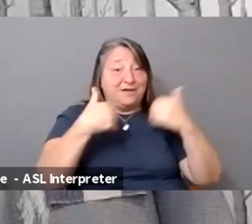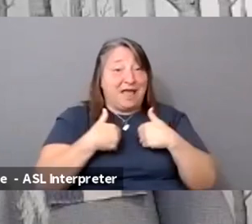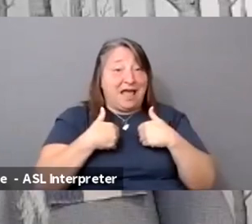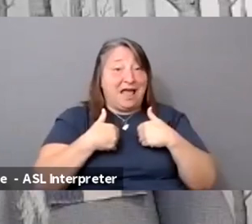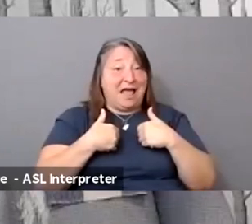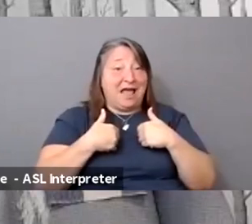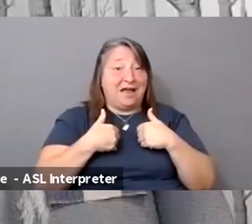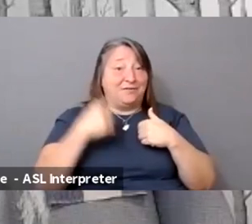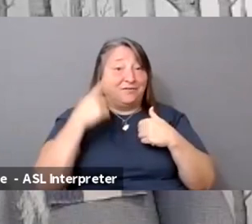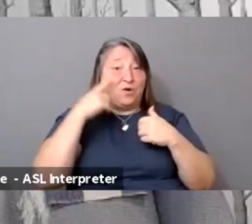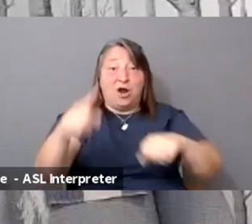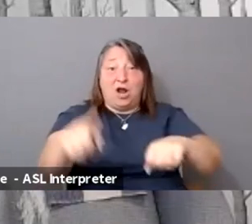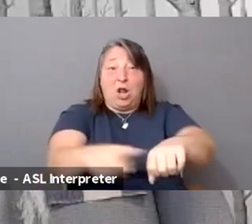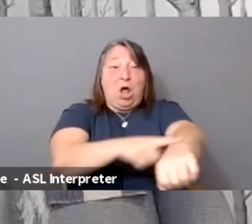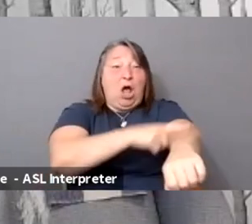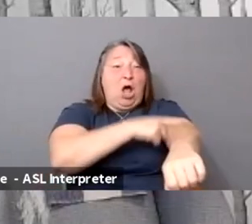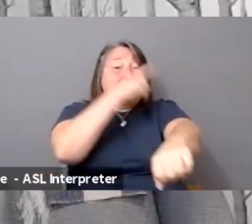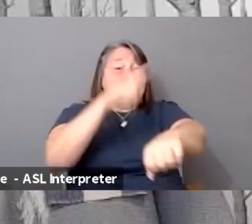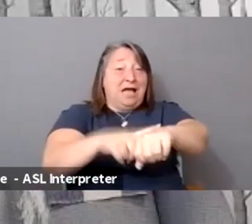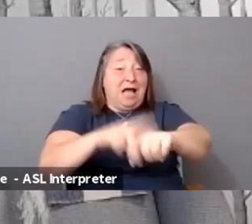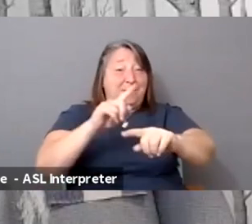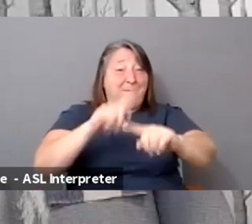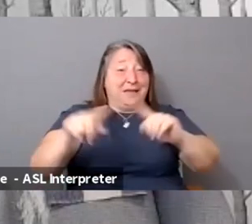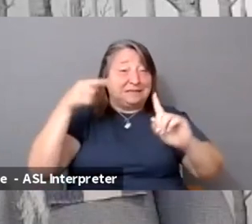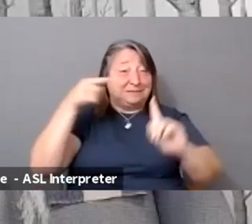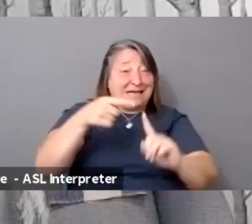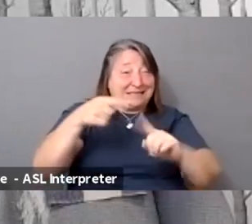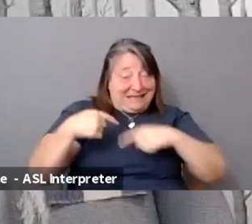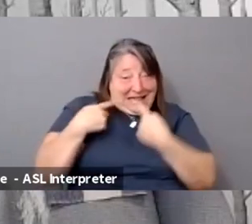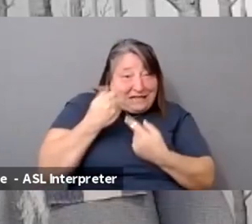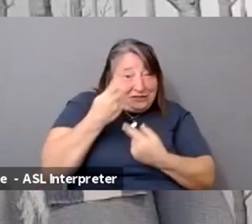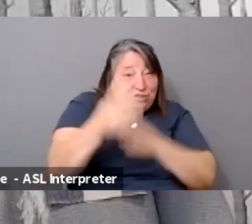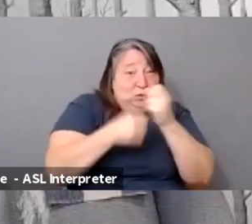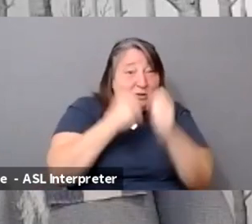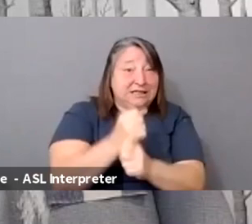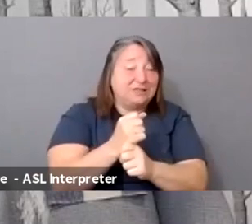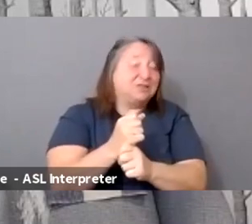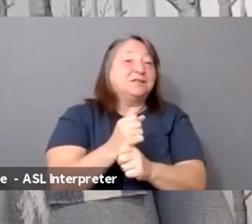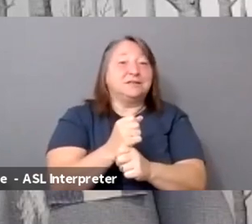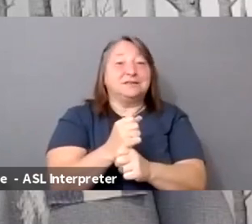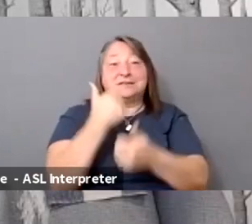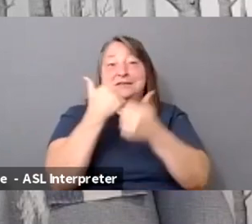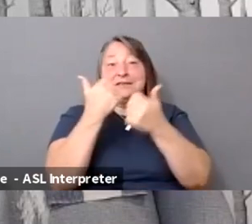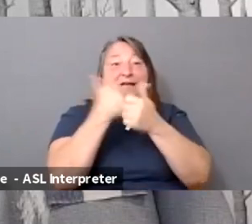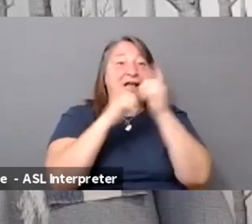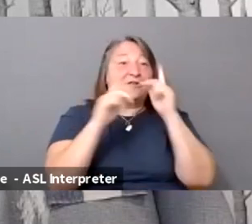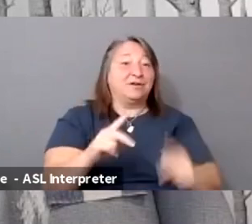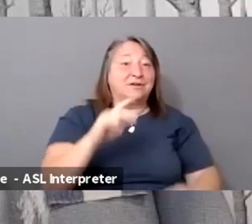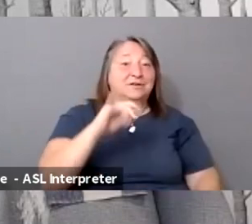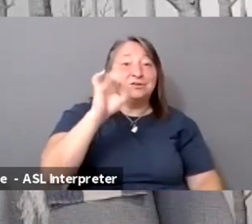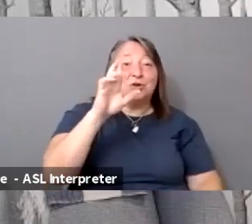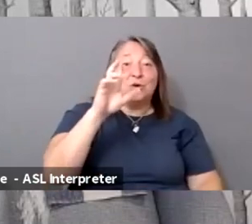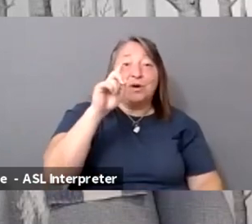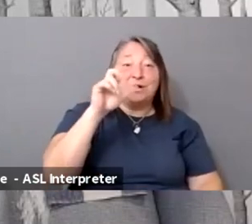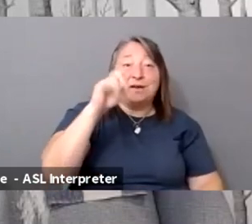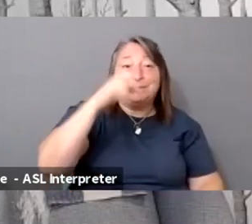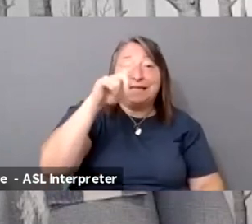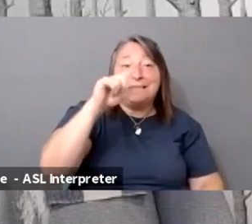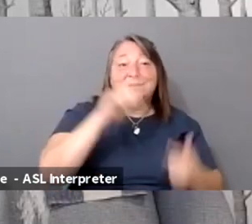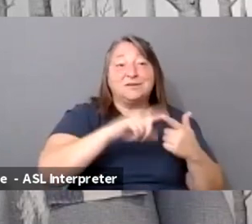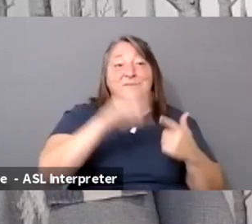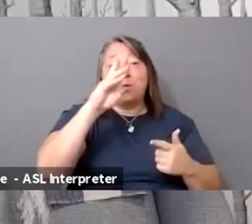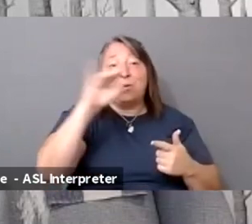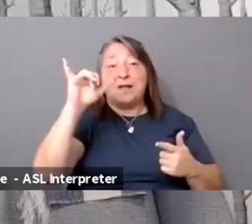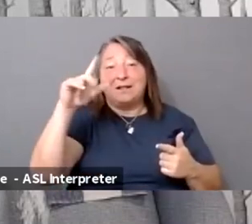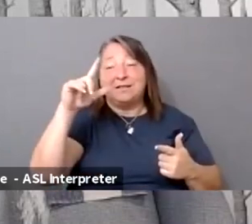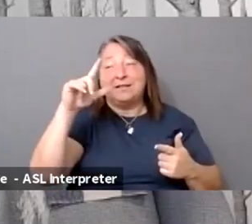for a very long time, but especially over the last few years. But we've had, you know, everyone from Jordan Peele to Will Packer to Janelle